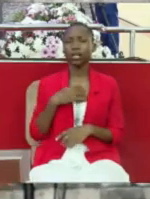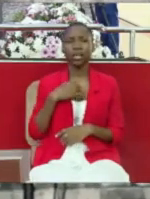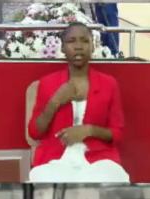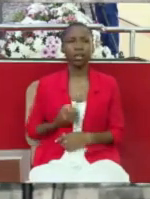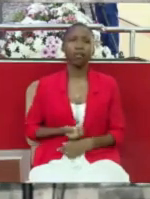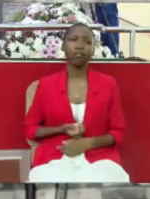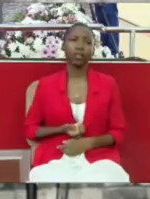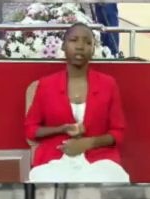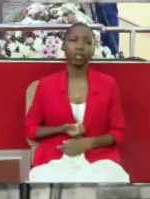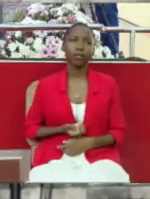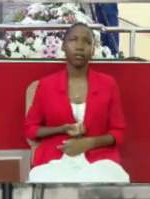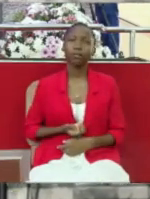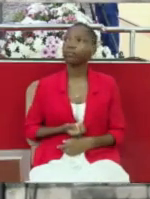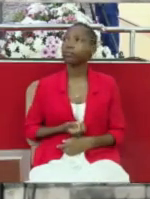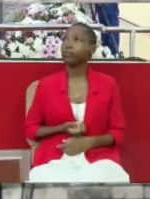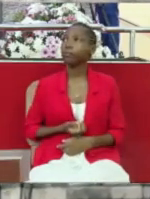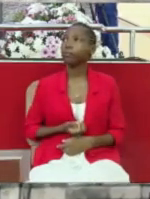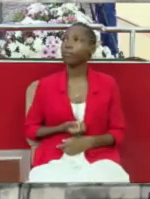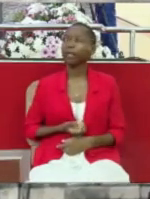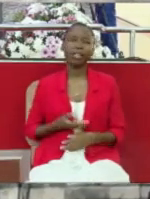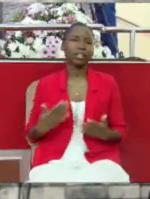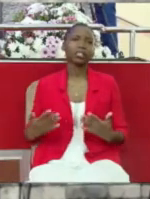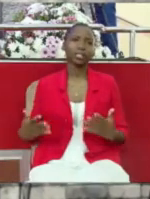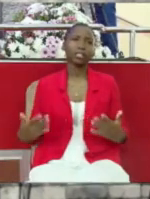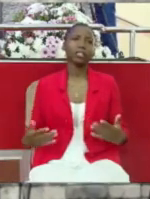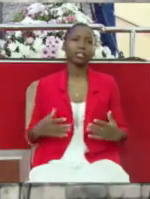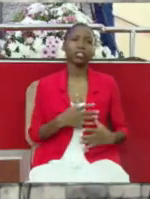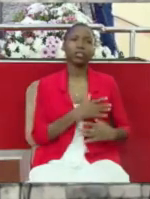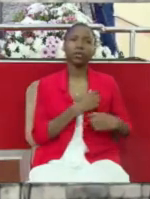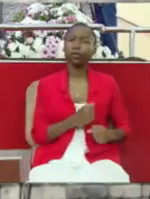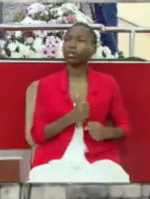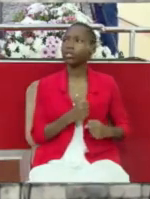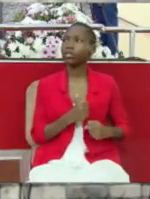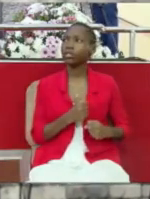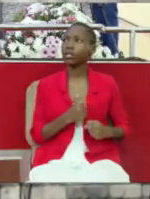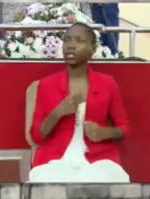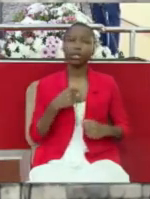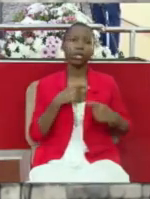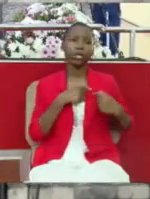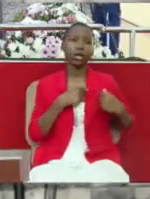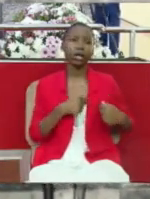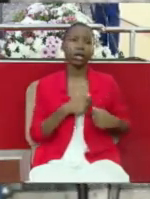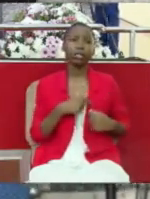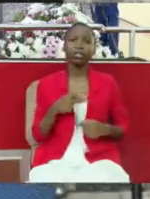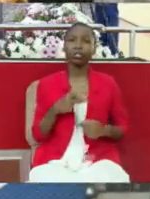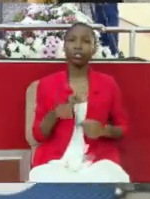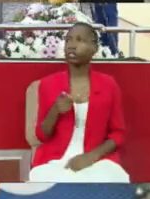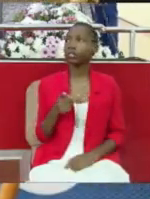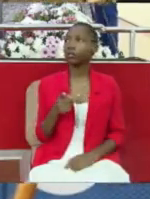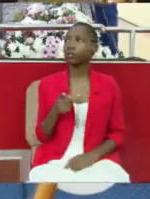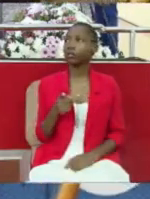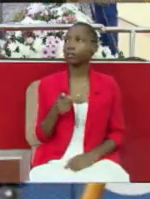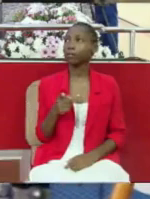you. Bwana amekubariki. And there are things that you're holding so dear. Na pana mambo ambayo umeshikilia sana. You cannot release them to him. Hawezi ukaachilia kwake. You could even be